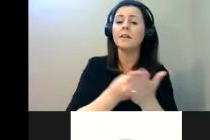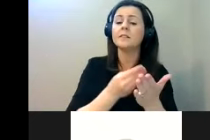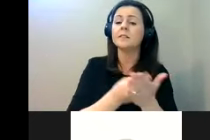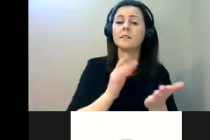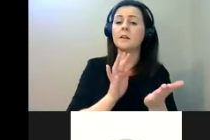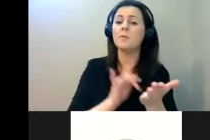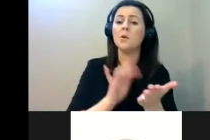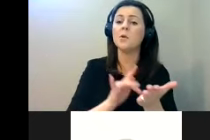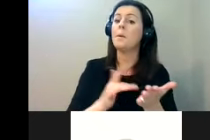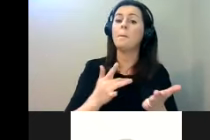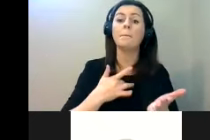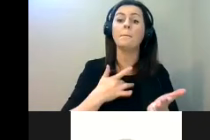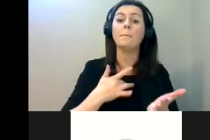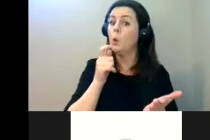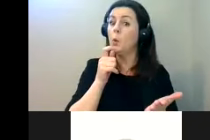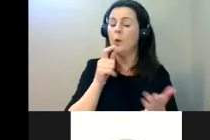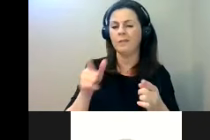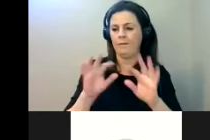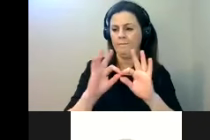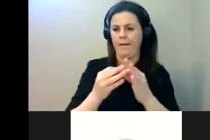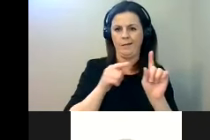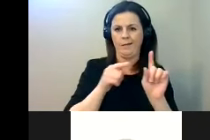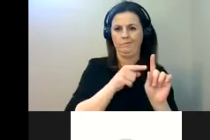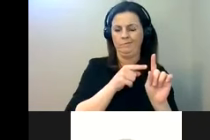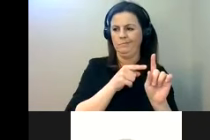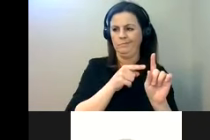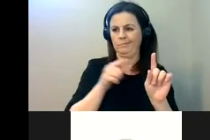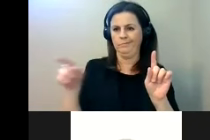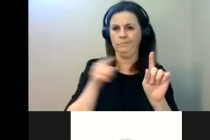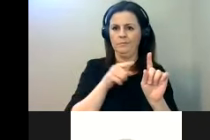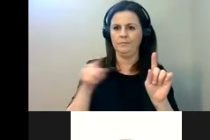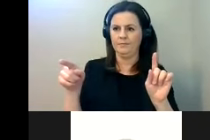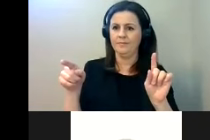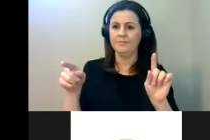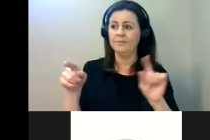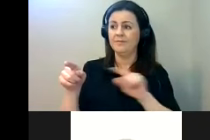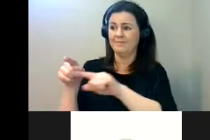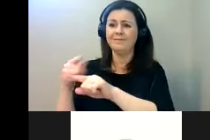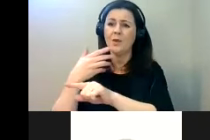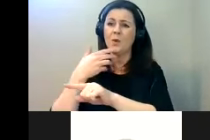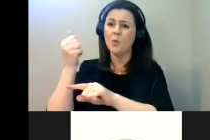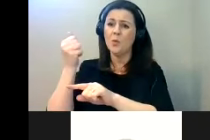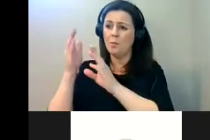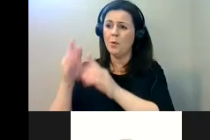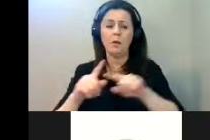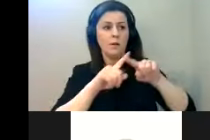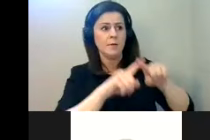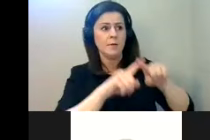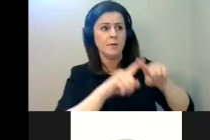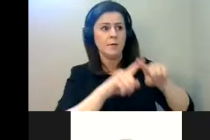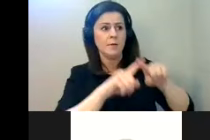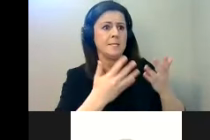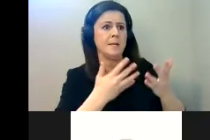hands of a family member who the older adult is dependent upon and who has influence over or